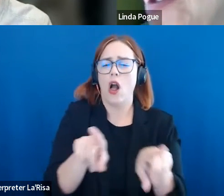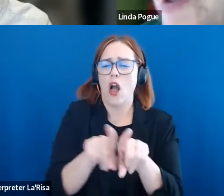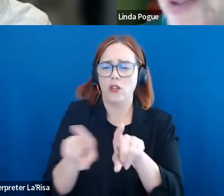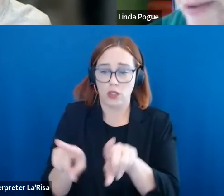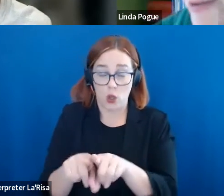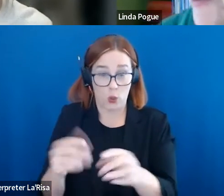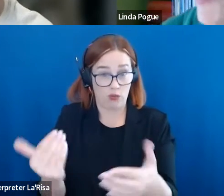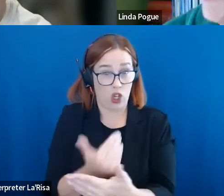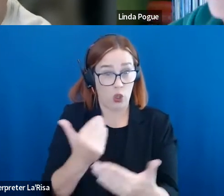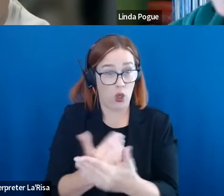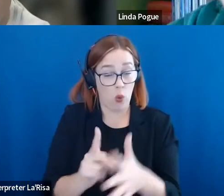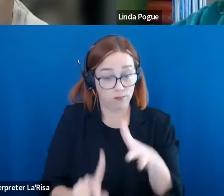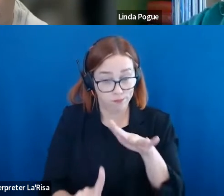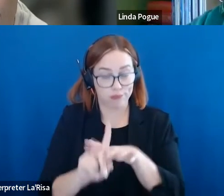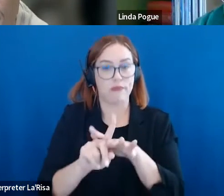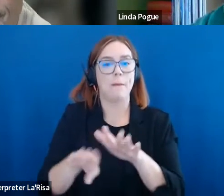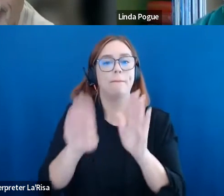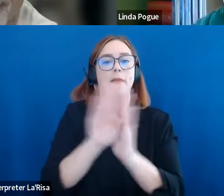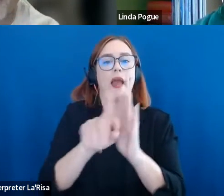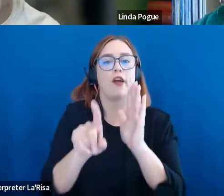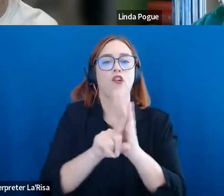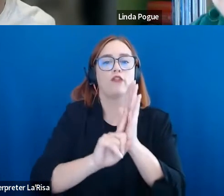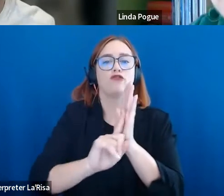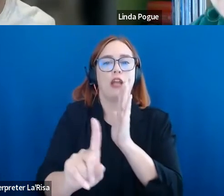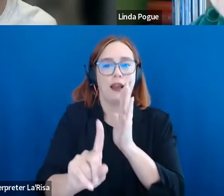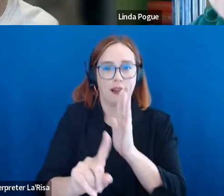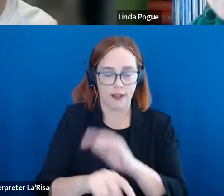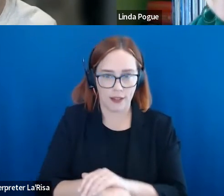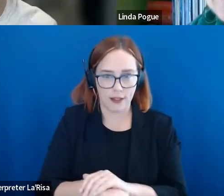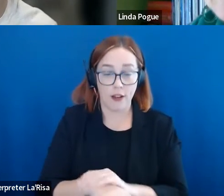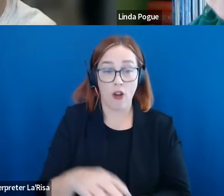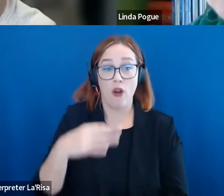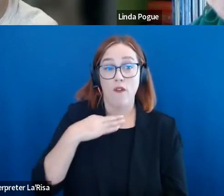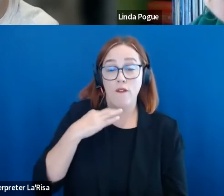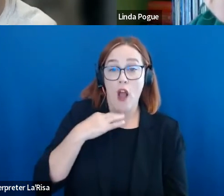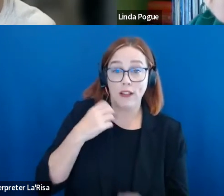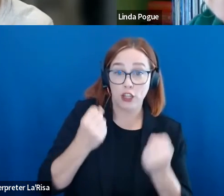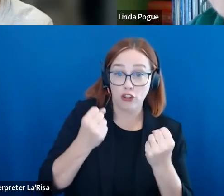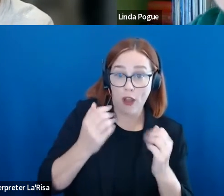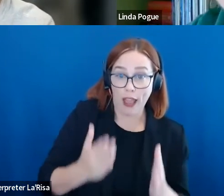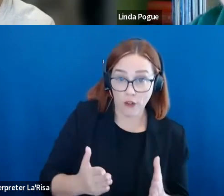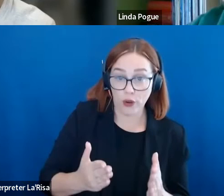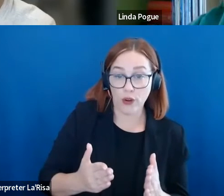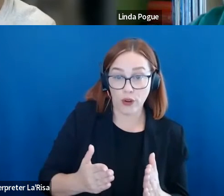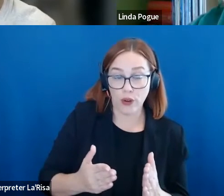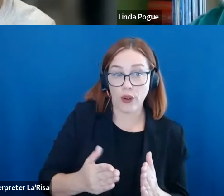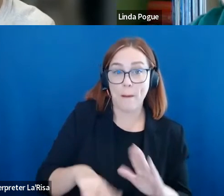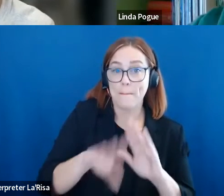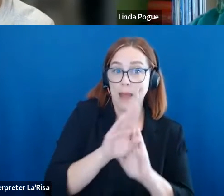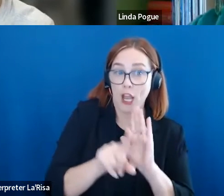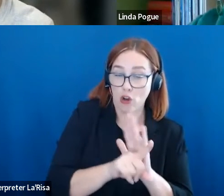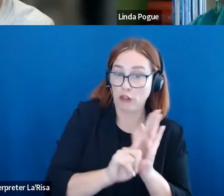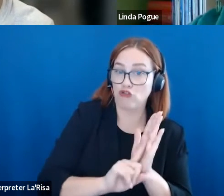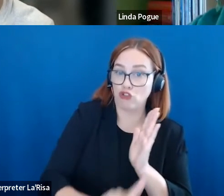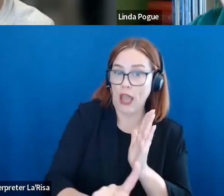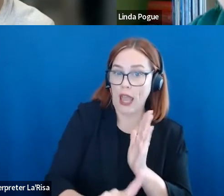so with our volunteer driver program, other ones, I mean, so we're transporting persons who are vulnerable